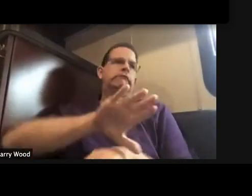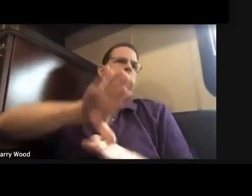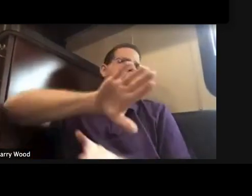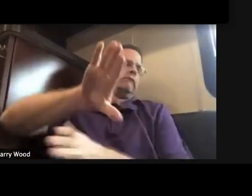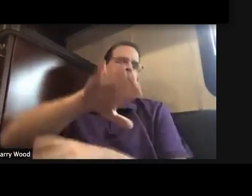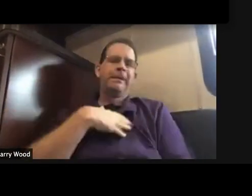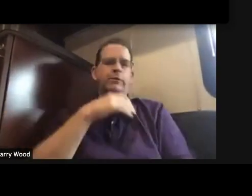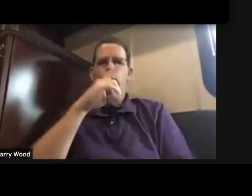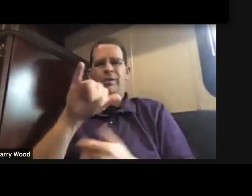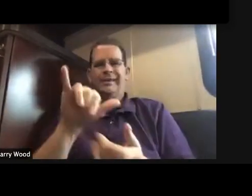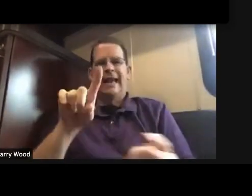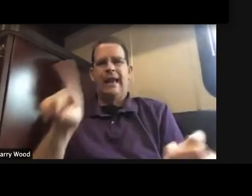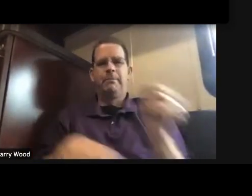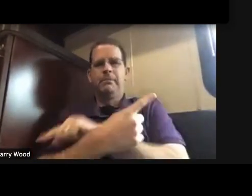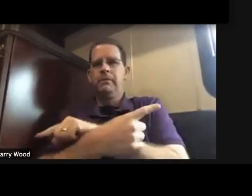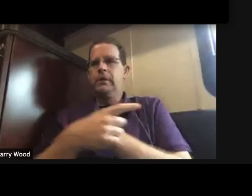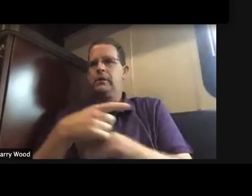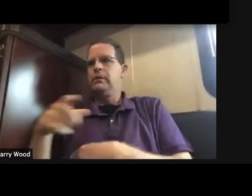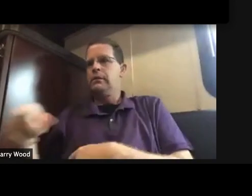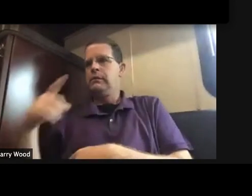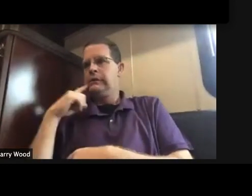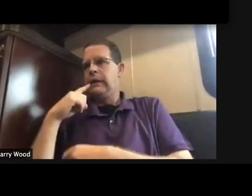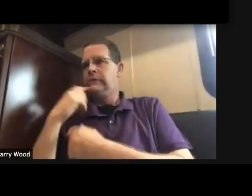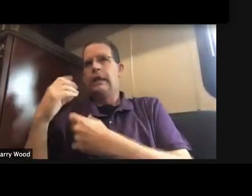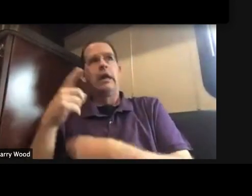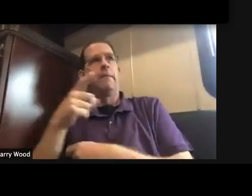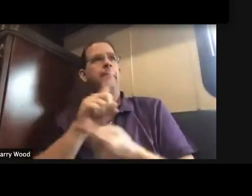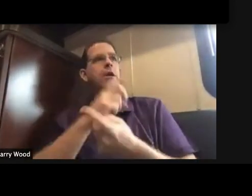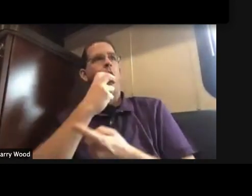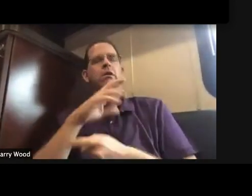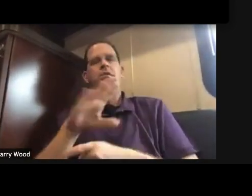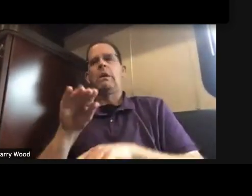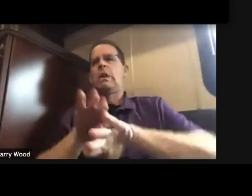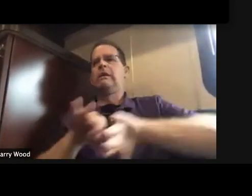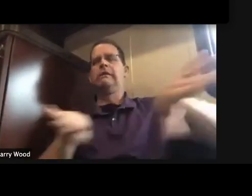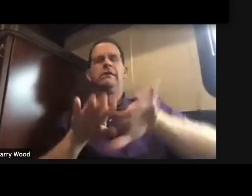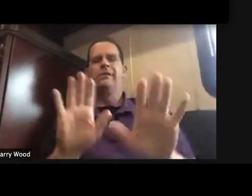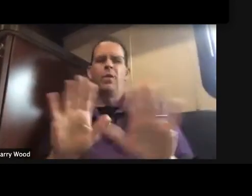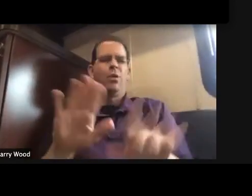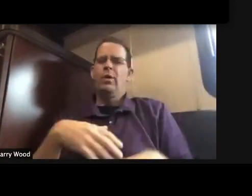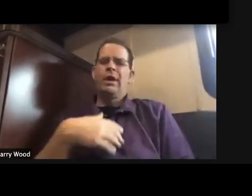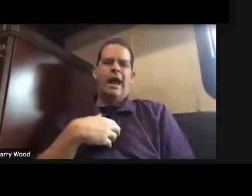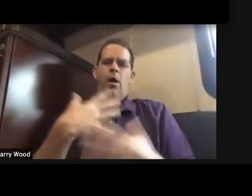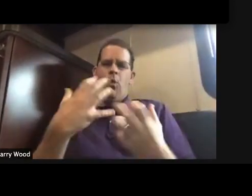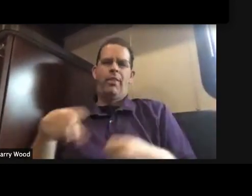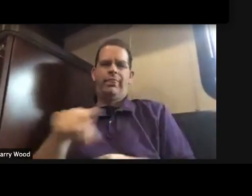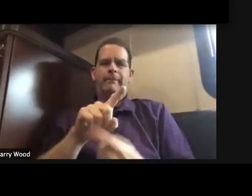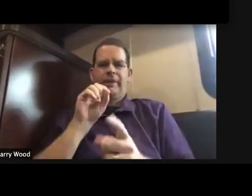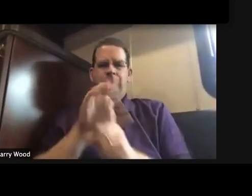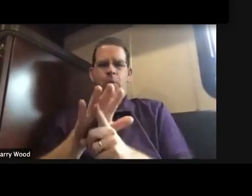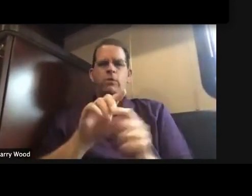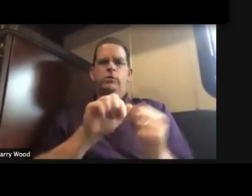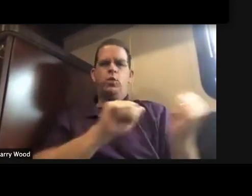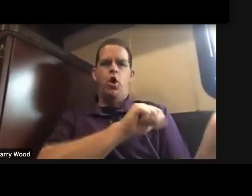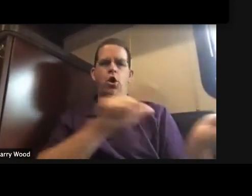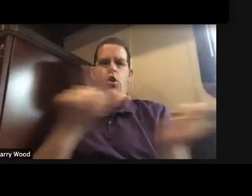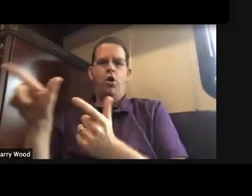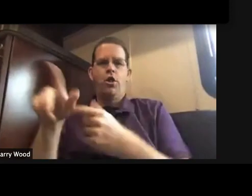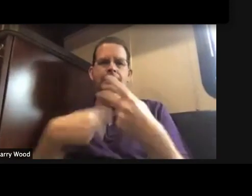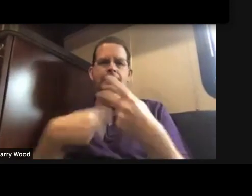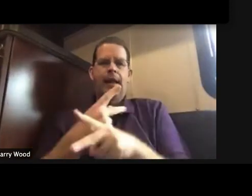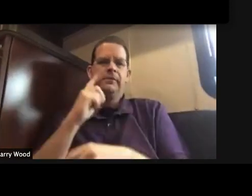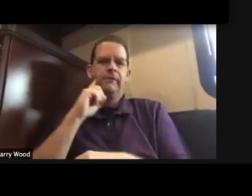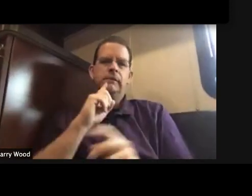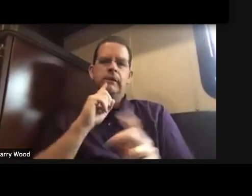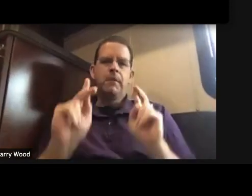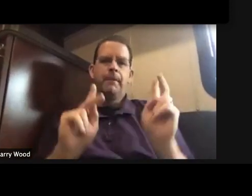signing and go, well, my, my child doesn't sign and they're only oral, just keep them away. Or flip-flop if there's a deaf person who's speaking and not signing and your